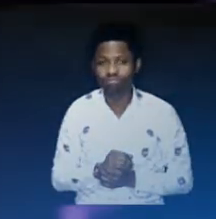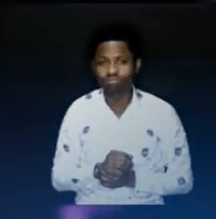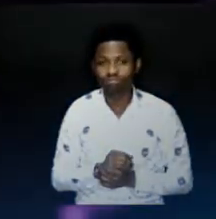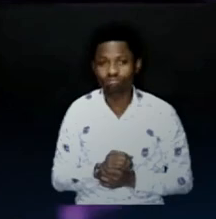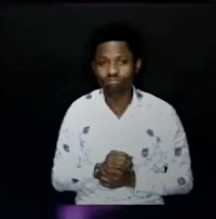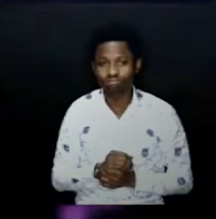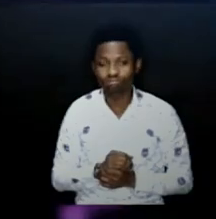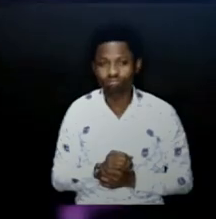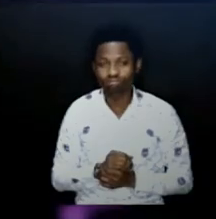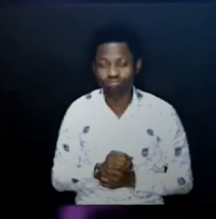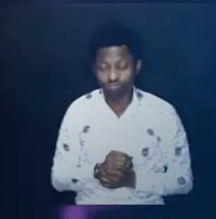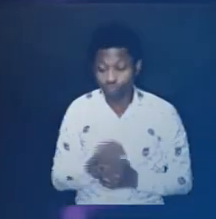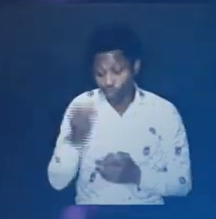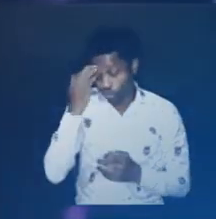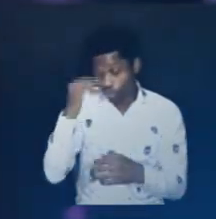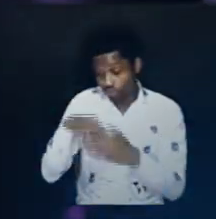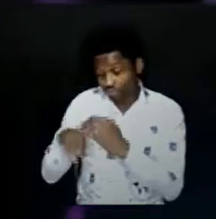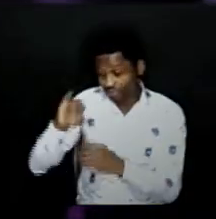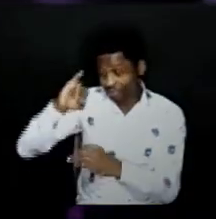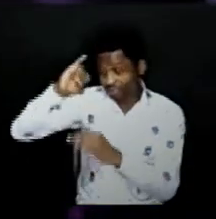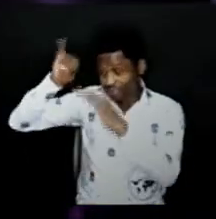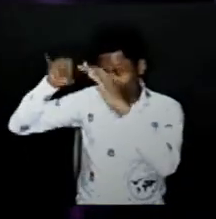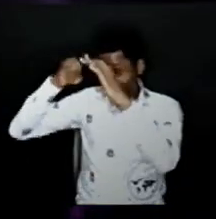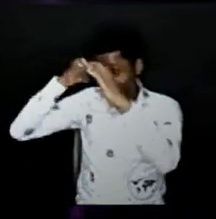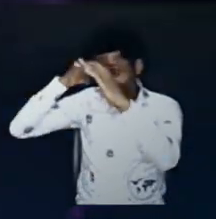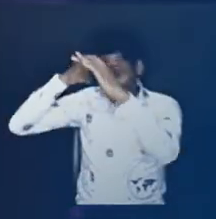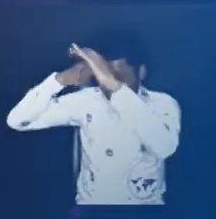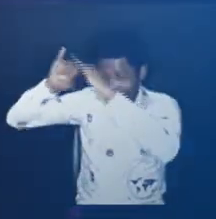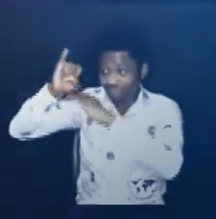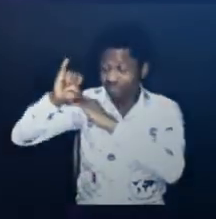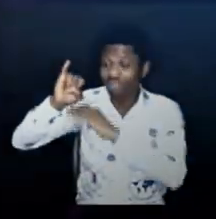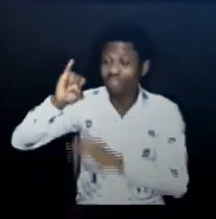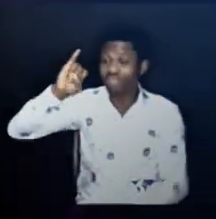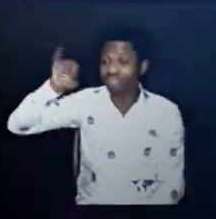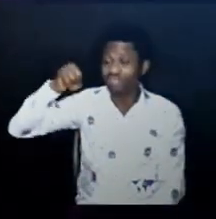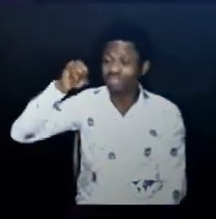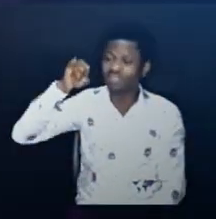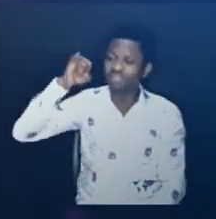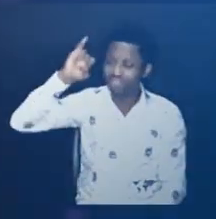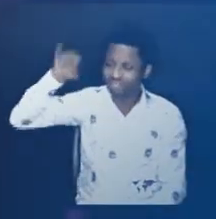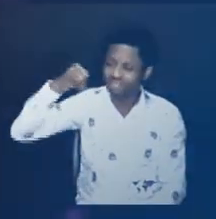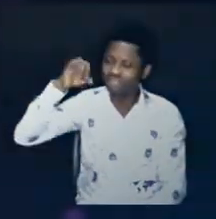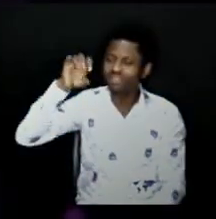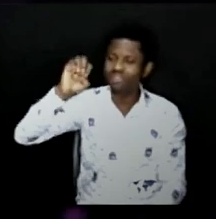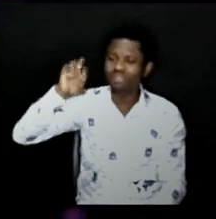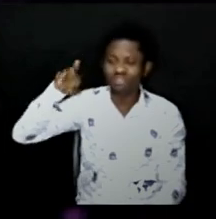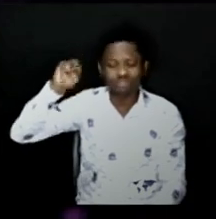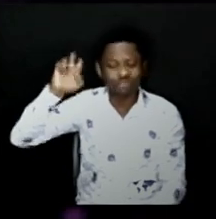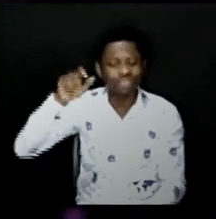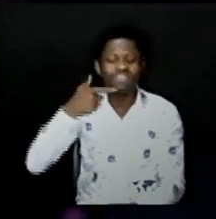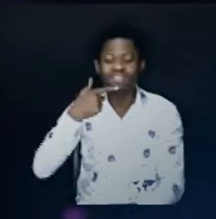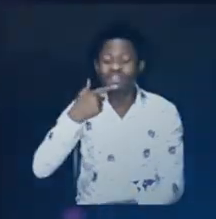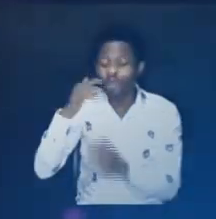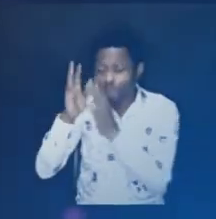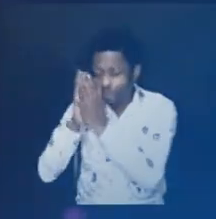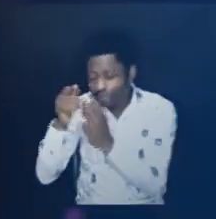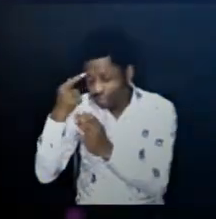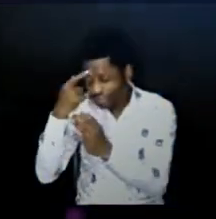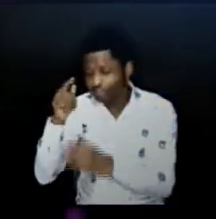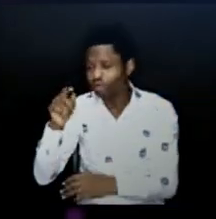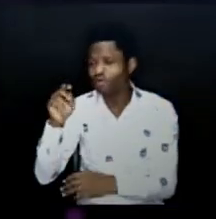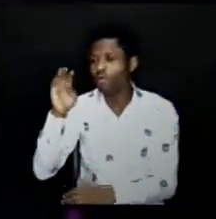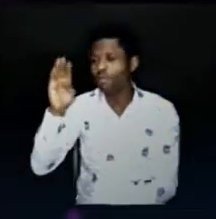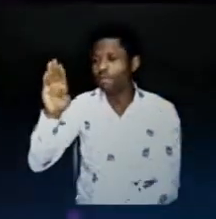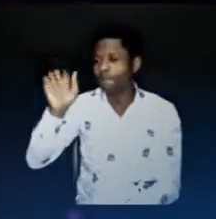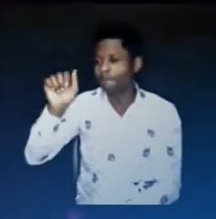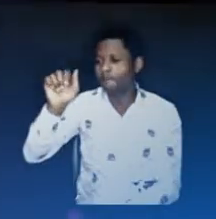You know, in Jeremiah, God was saying that pray for Babylon. And here he's saying that pray for Jerusalem. So God wants us